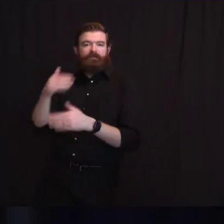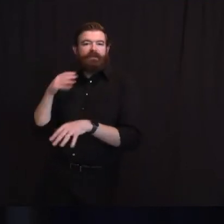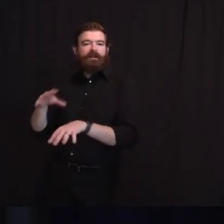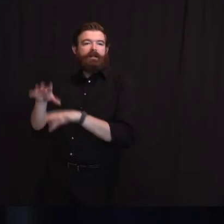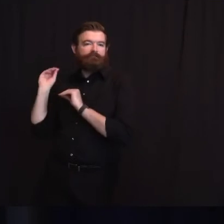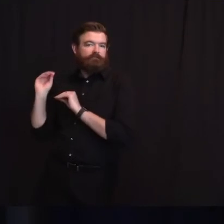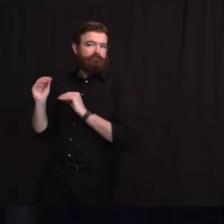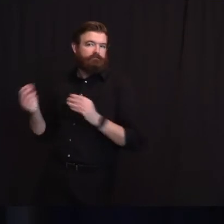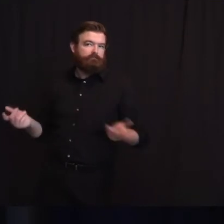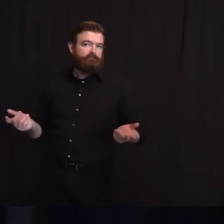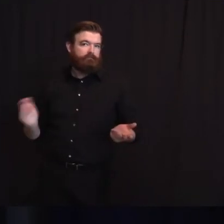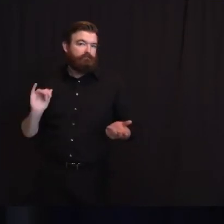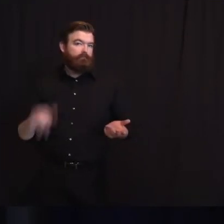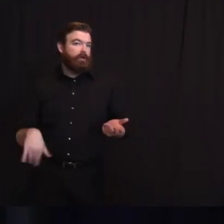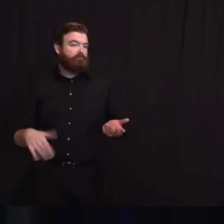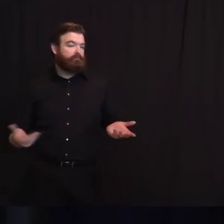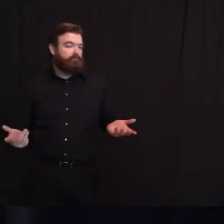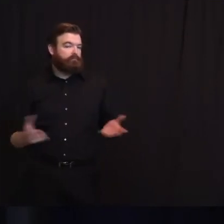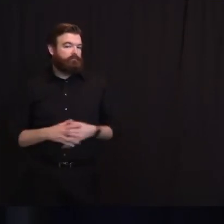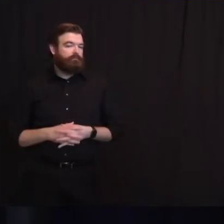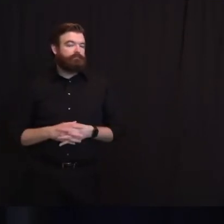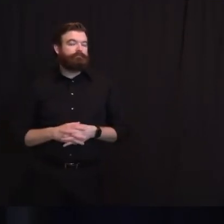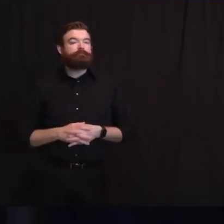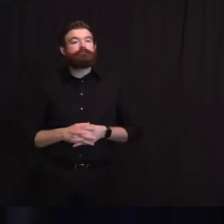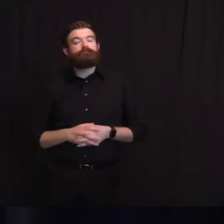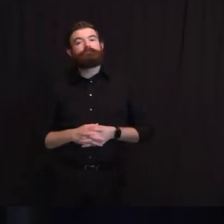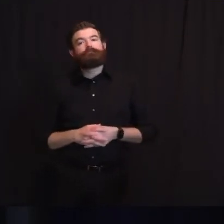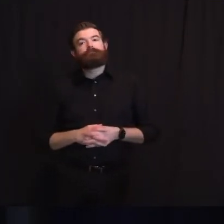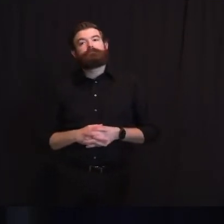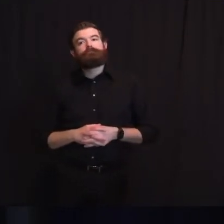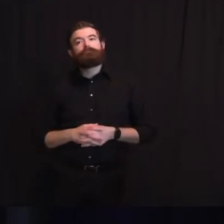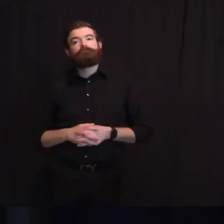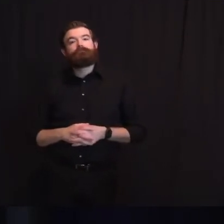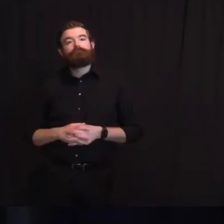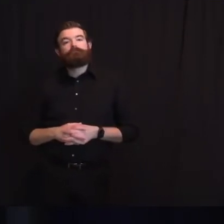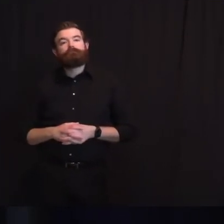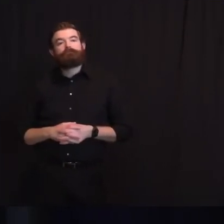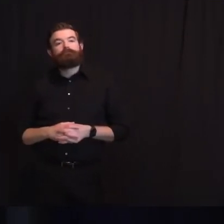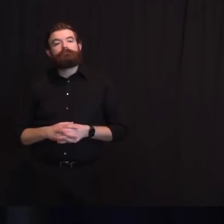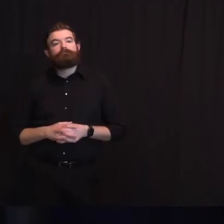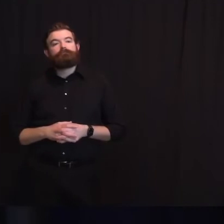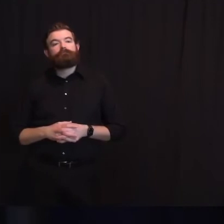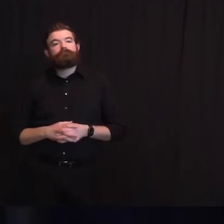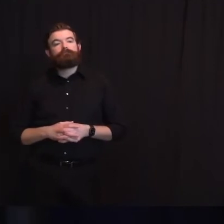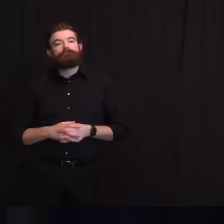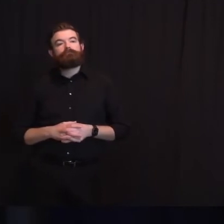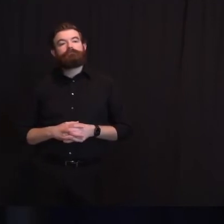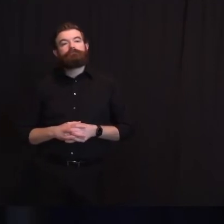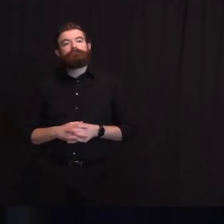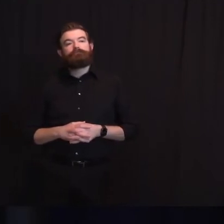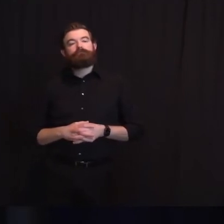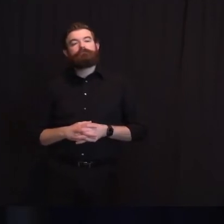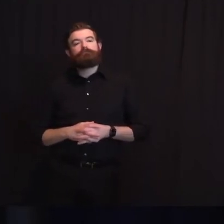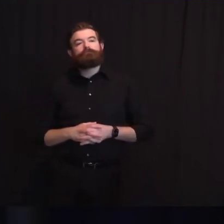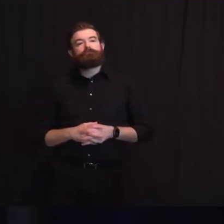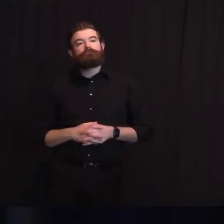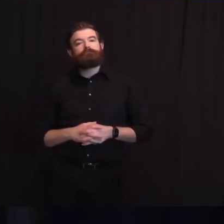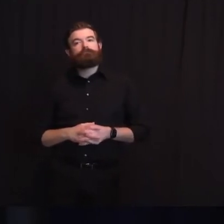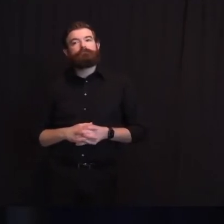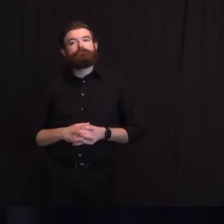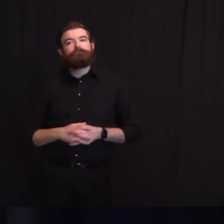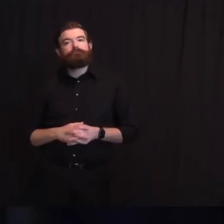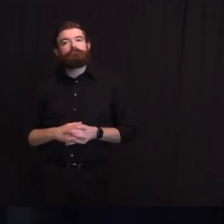emails myself, and we follow up on every one of that. I think I've said in the past, some wastage is inevitable. You want to keep that really